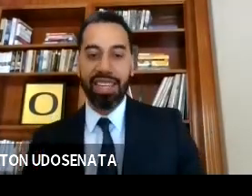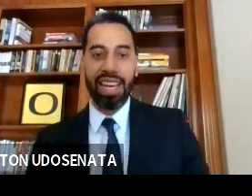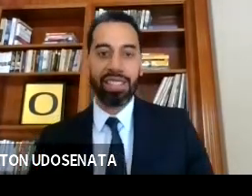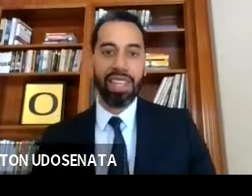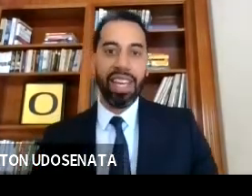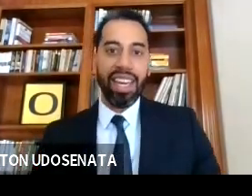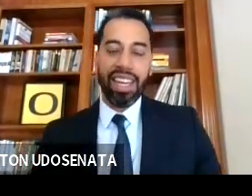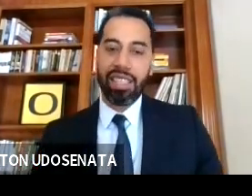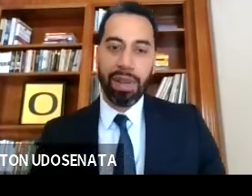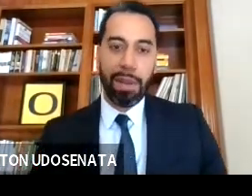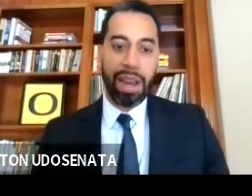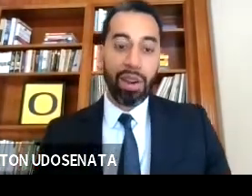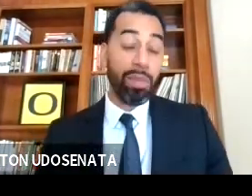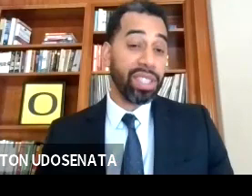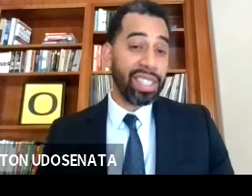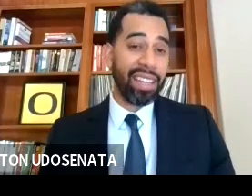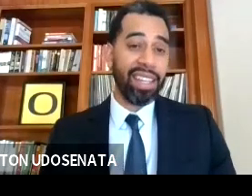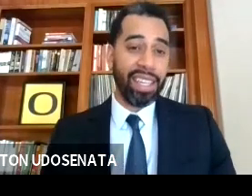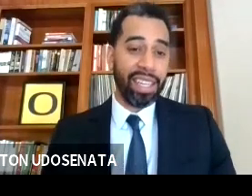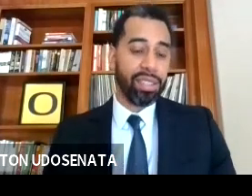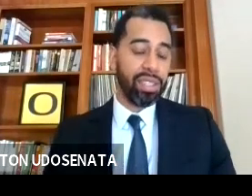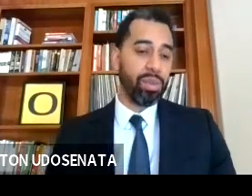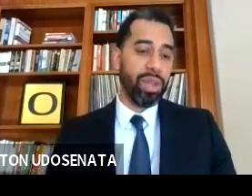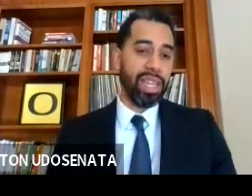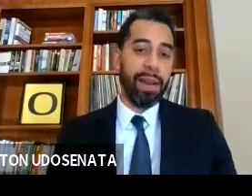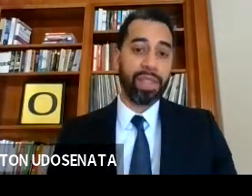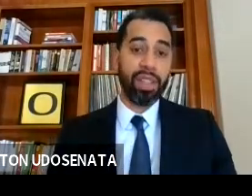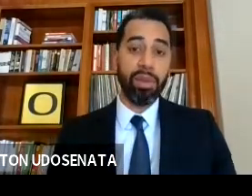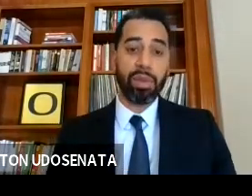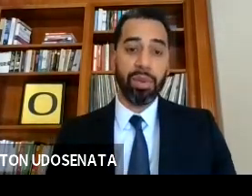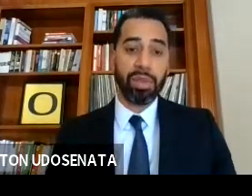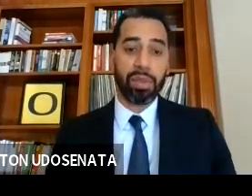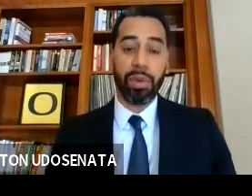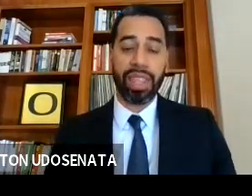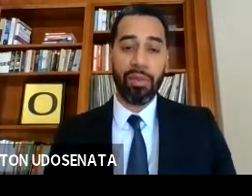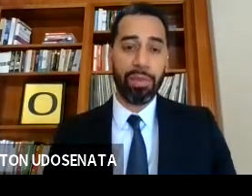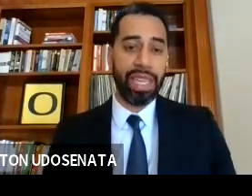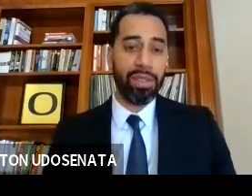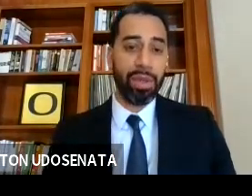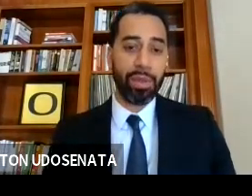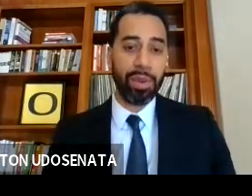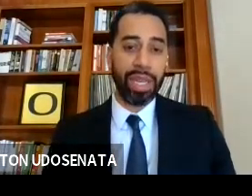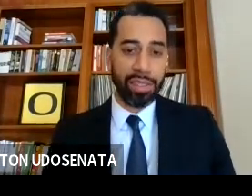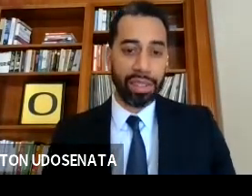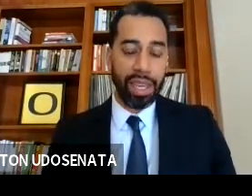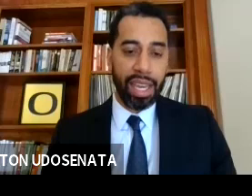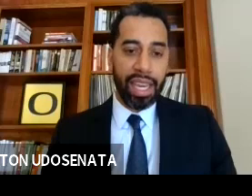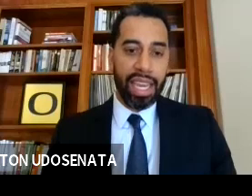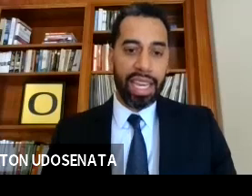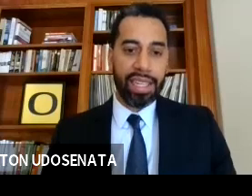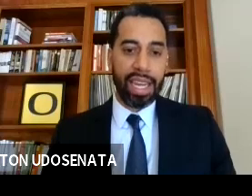learning into context. It's been about almost exactly a year since we closed schools for what we thought would be 2 to 3